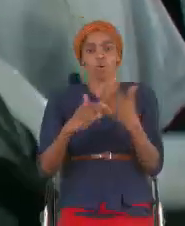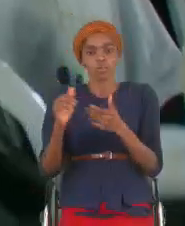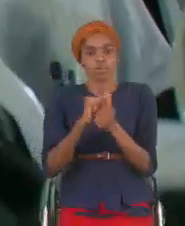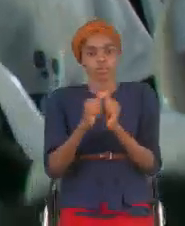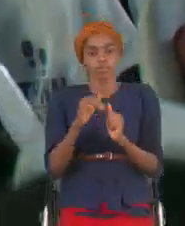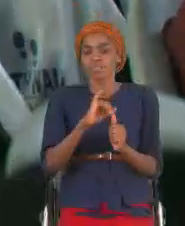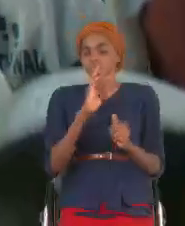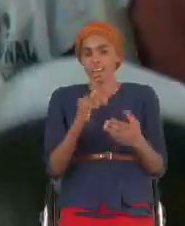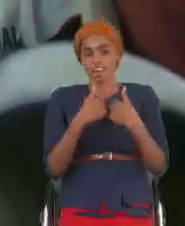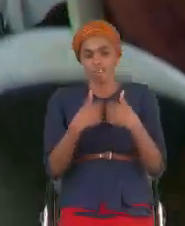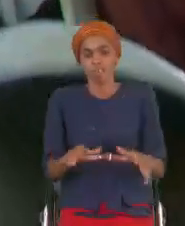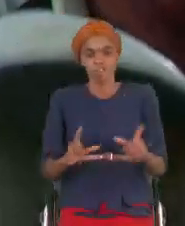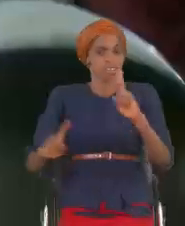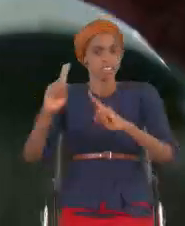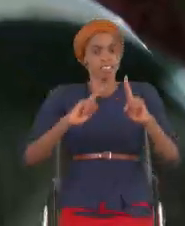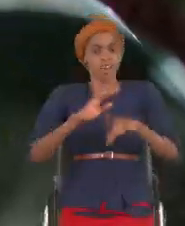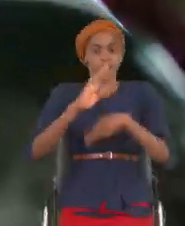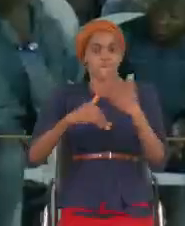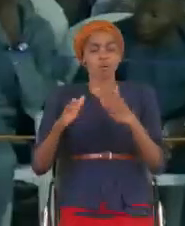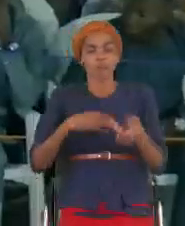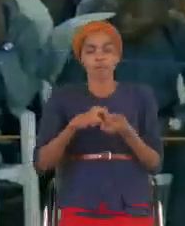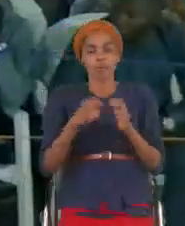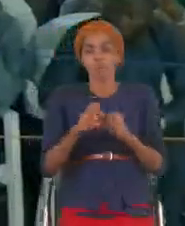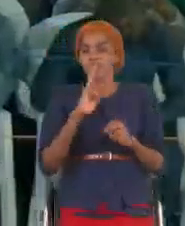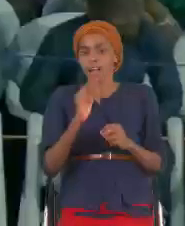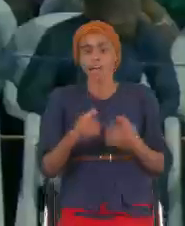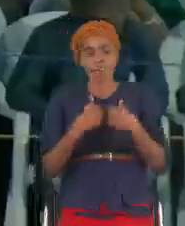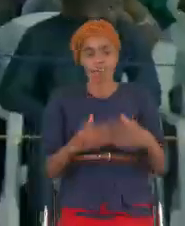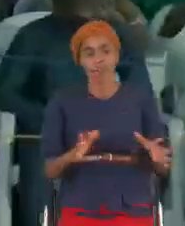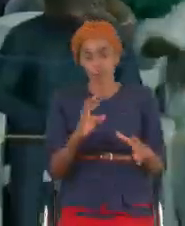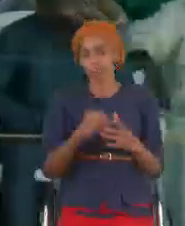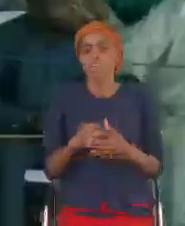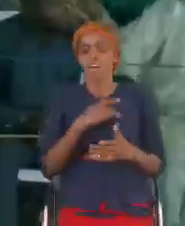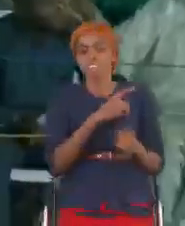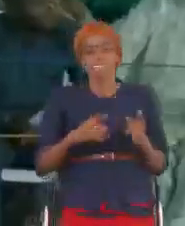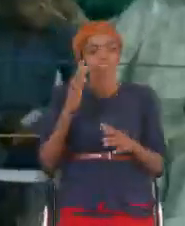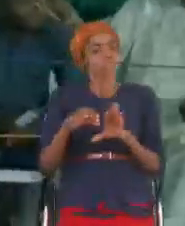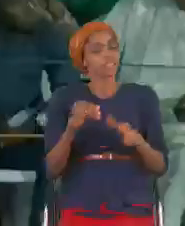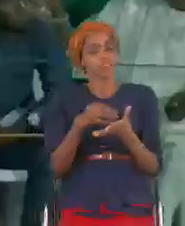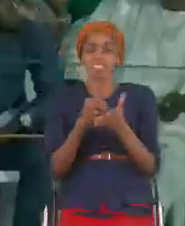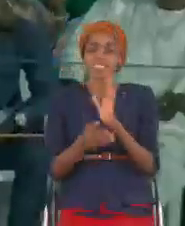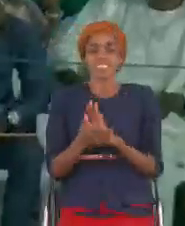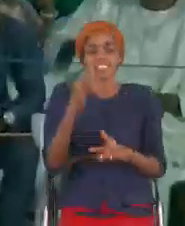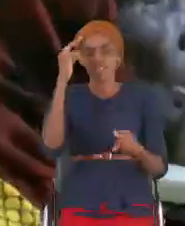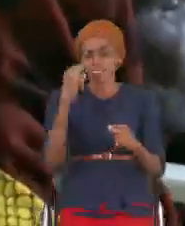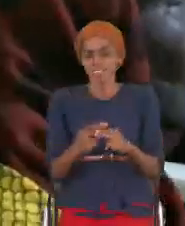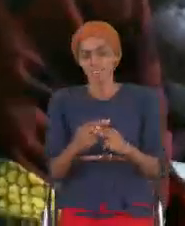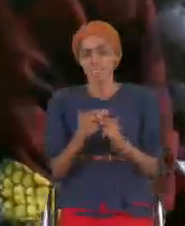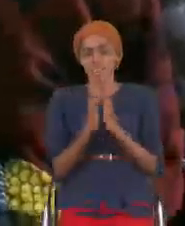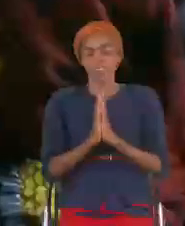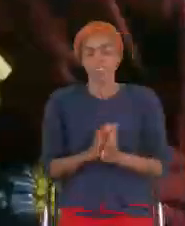over. All your problems are over. The Lord will do it in Jesus'